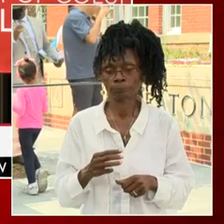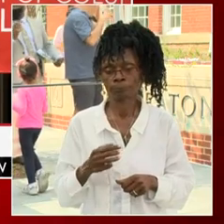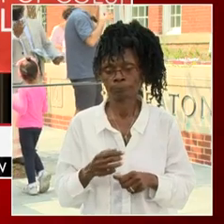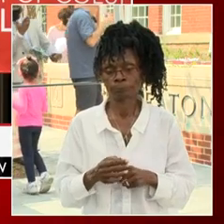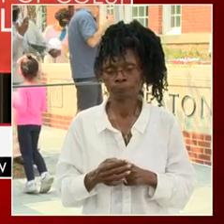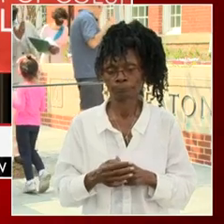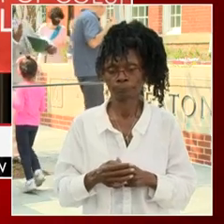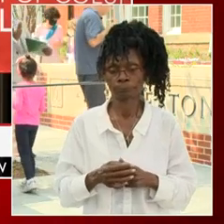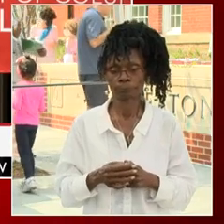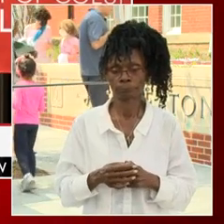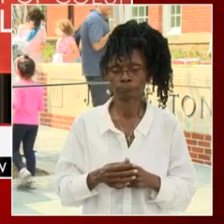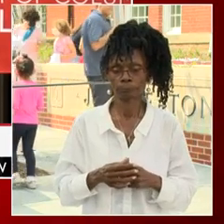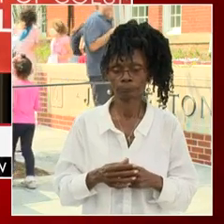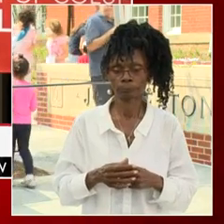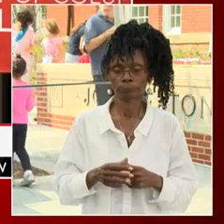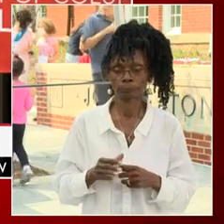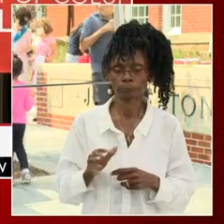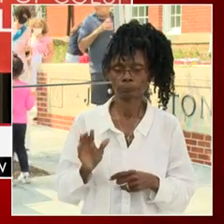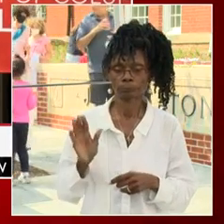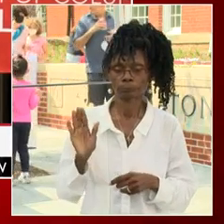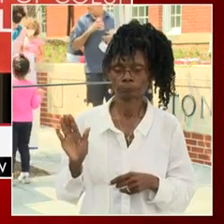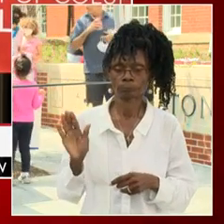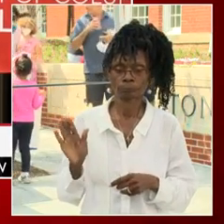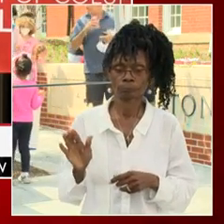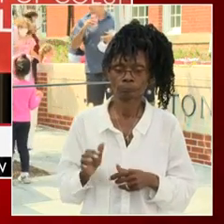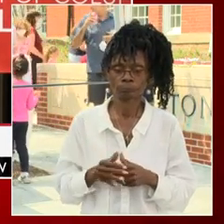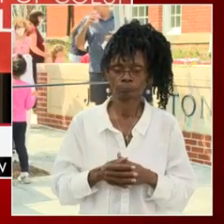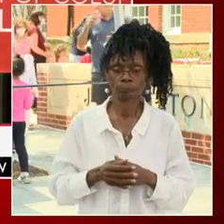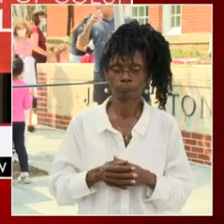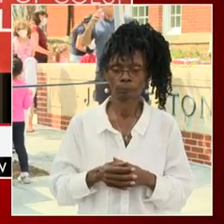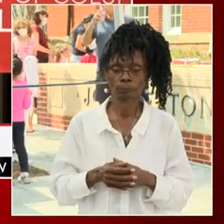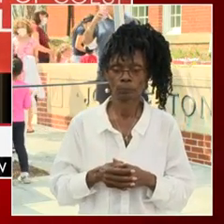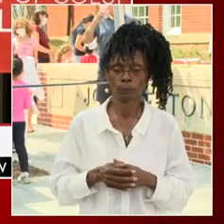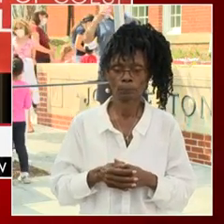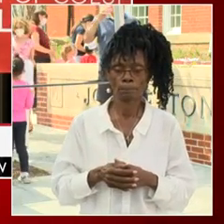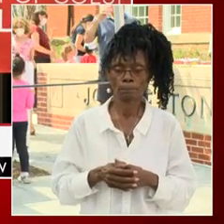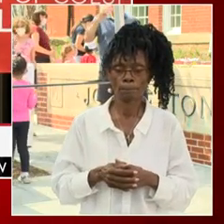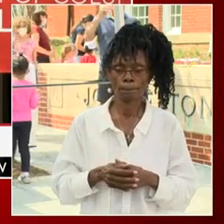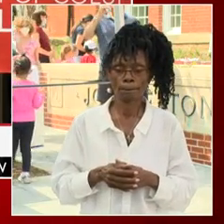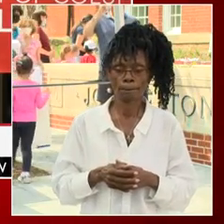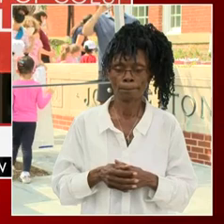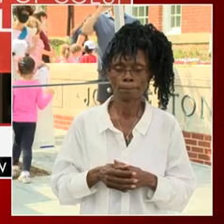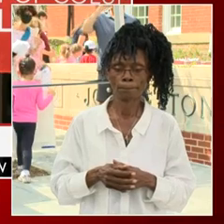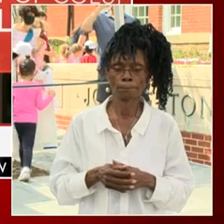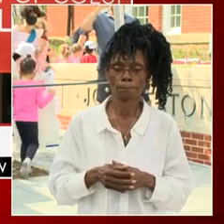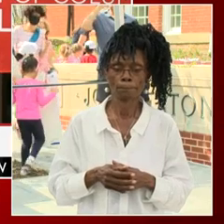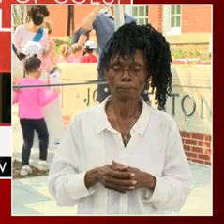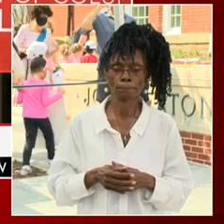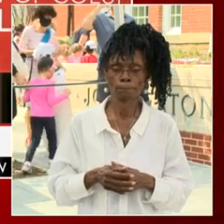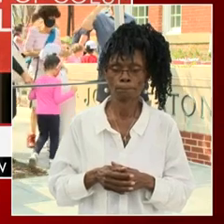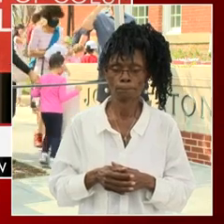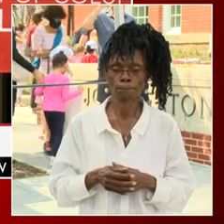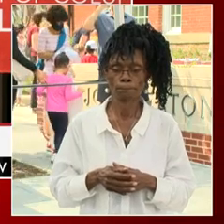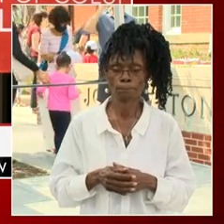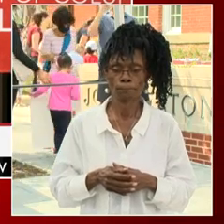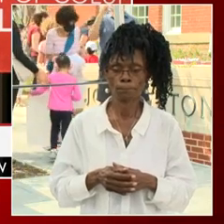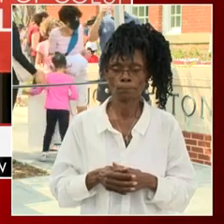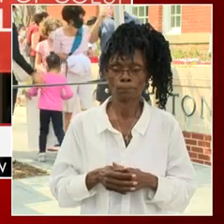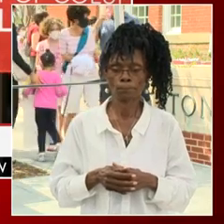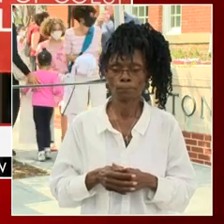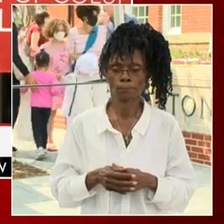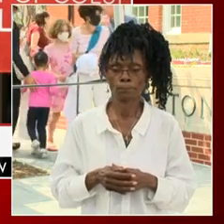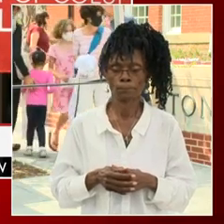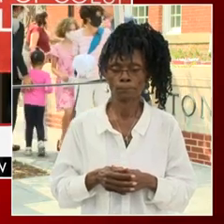neighboring council member, to make sure we made the critical investments. I was about to say, Mary,